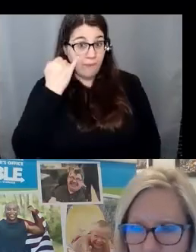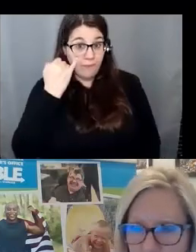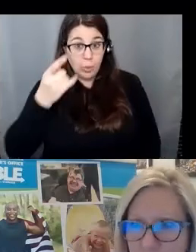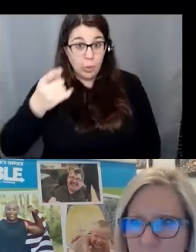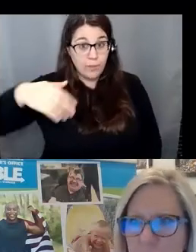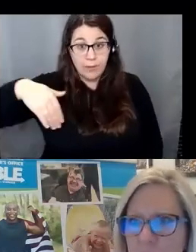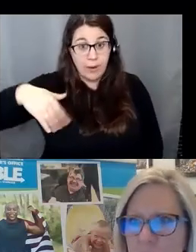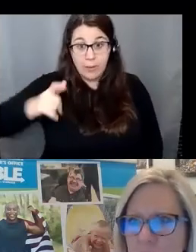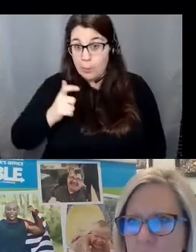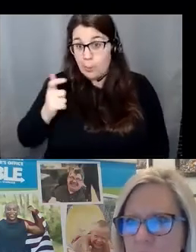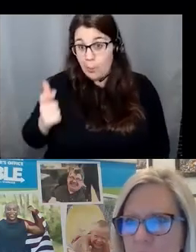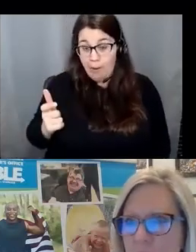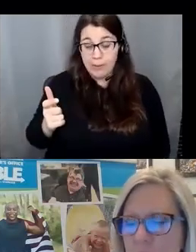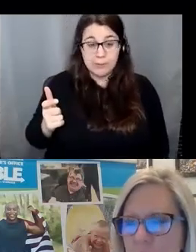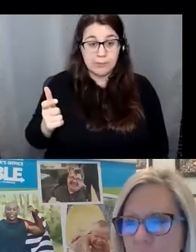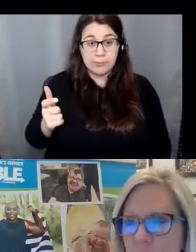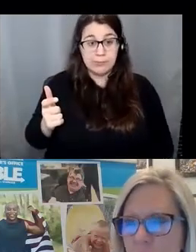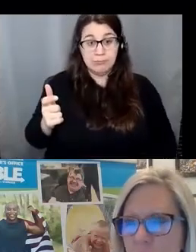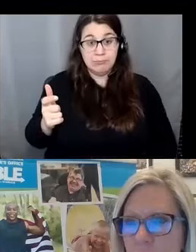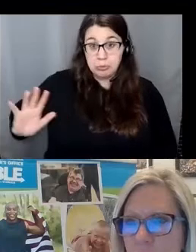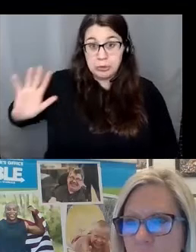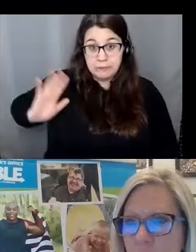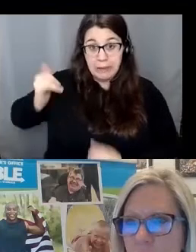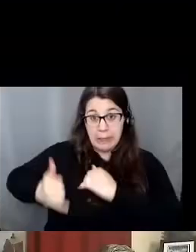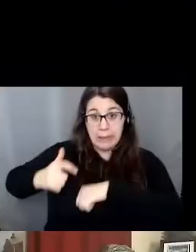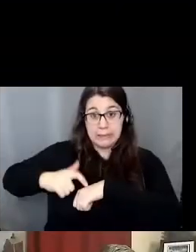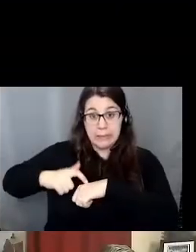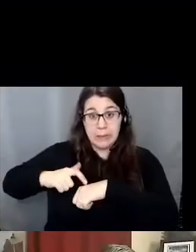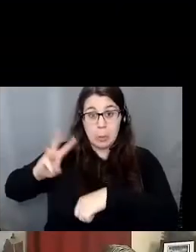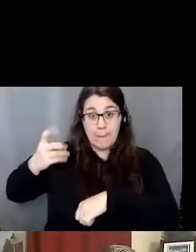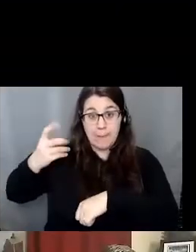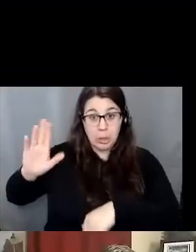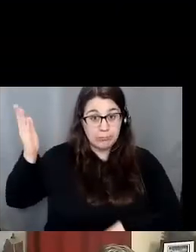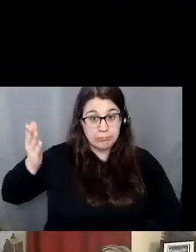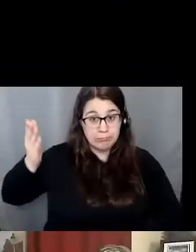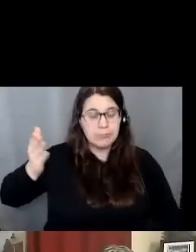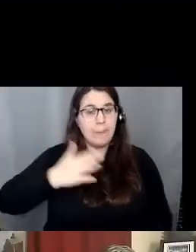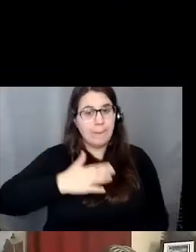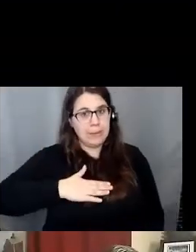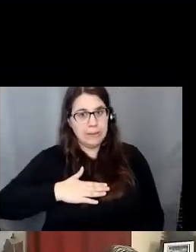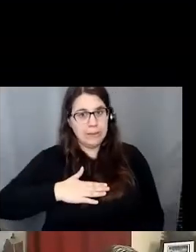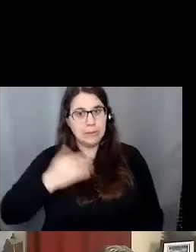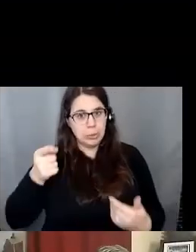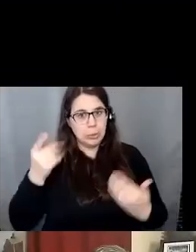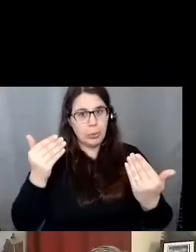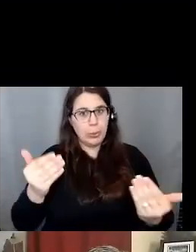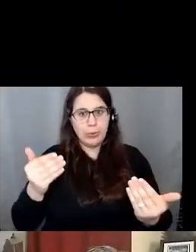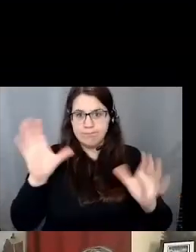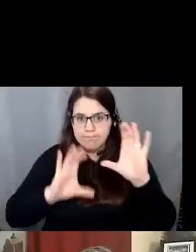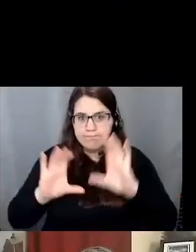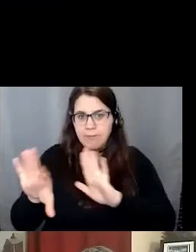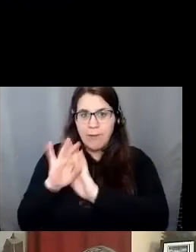you have not gone out and watched the previous webinar that we had done, please go ahead and find that and look at that. That will talk